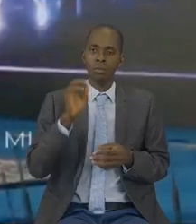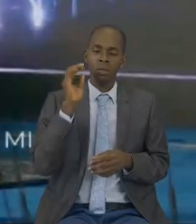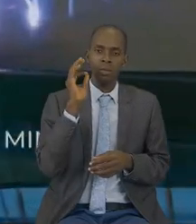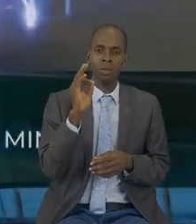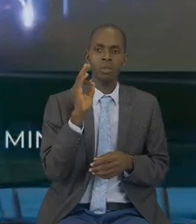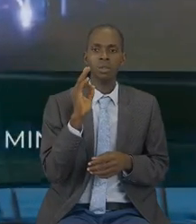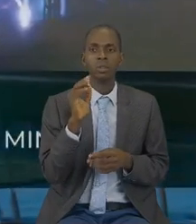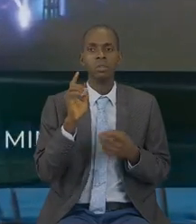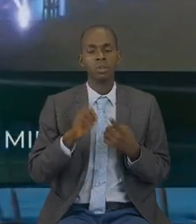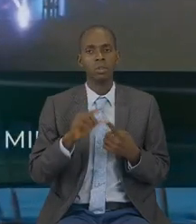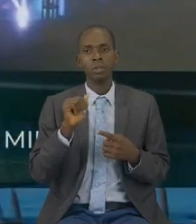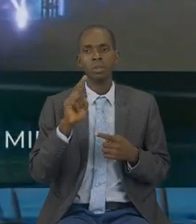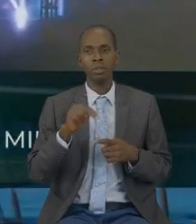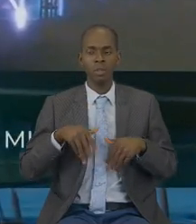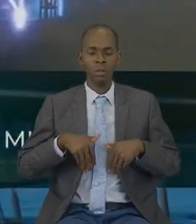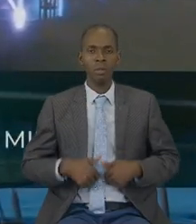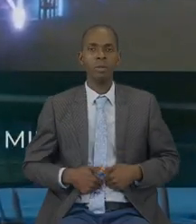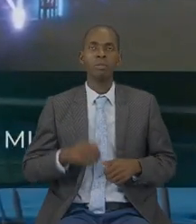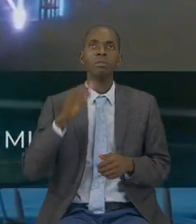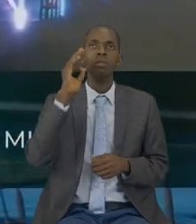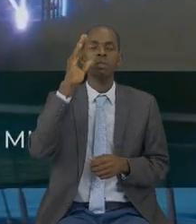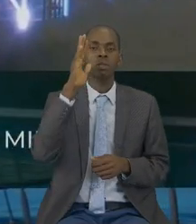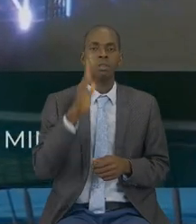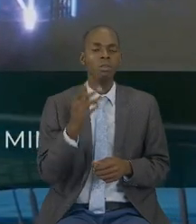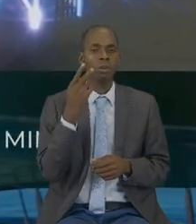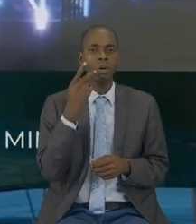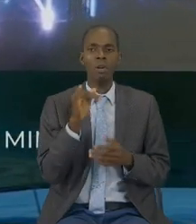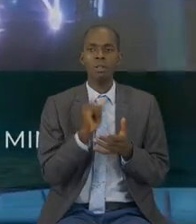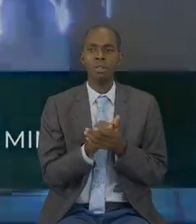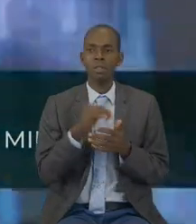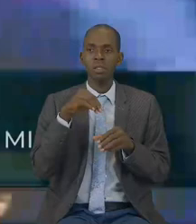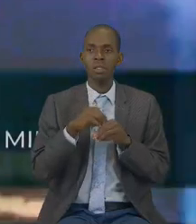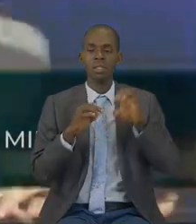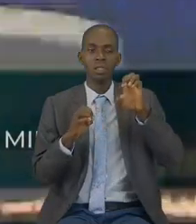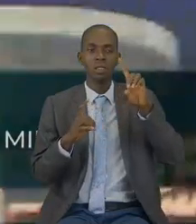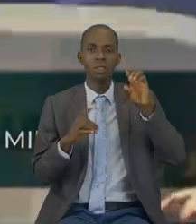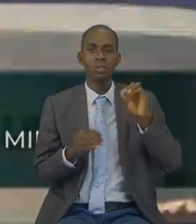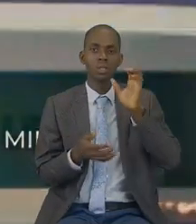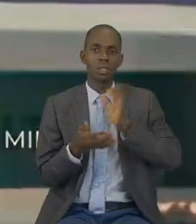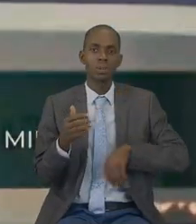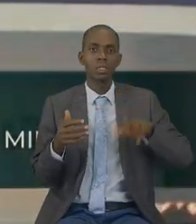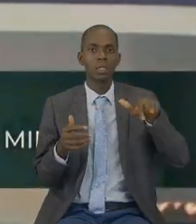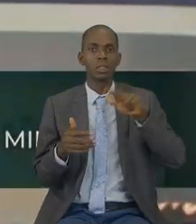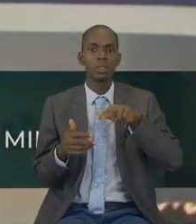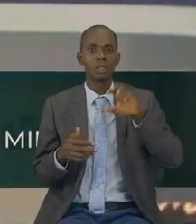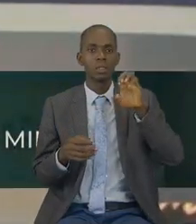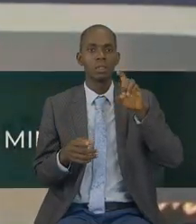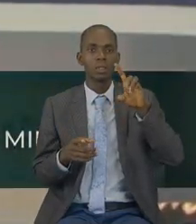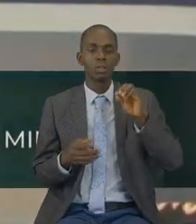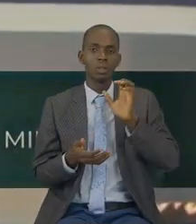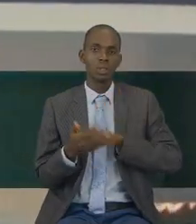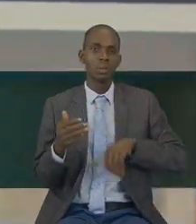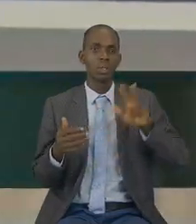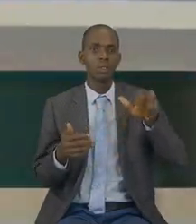an exhausted minister. We're coming to Exodus, and we're looking at chapter 33. I'm reading from verse